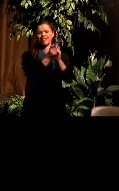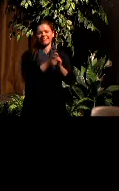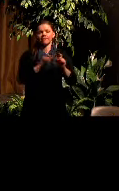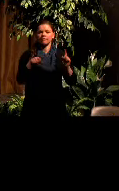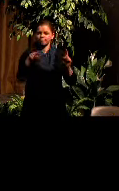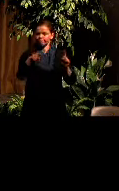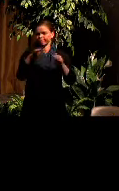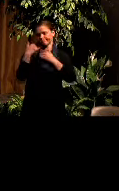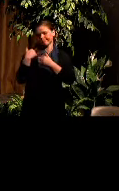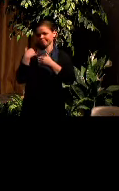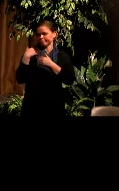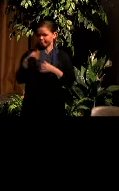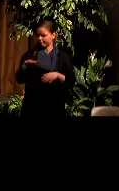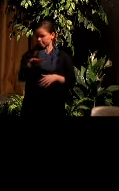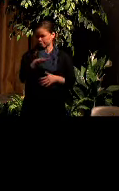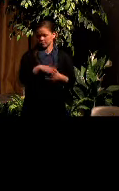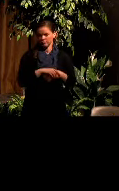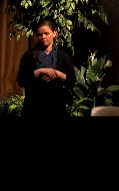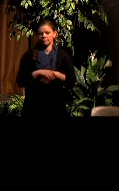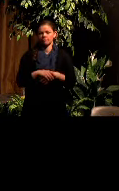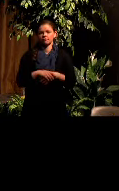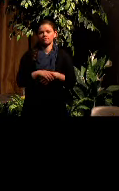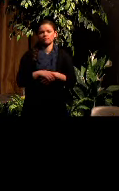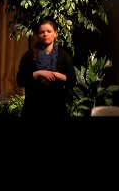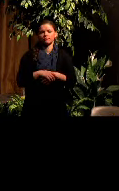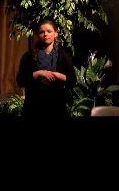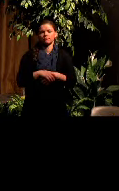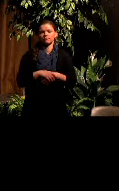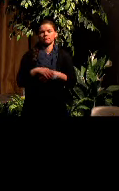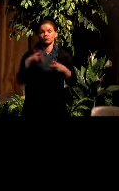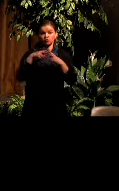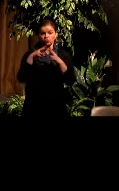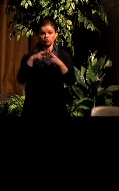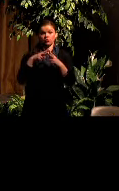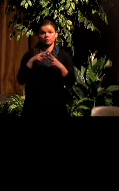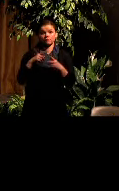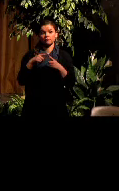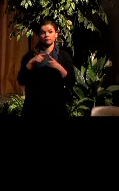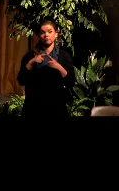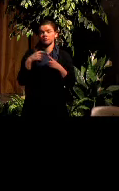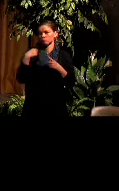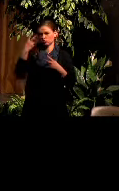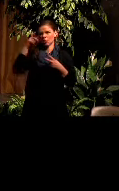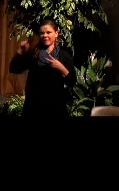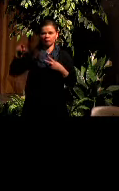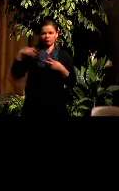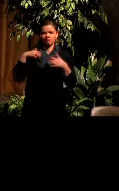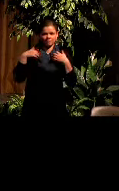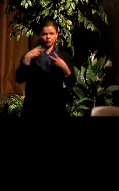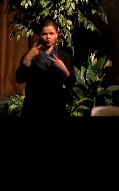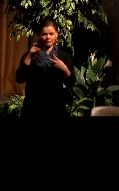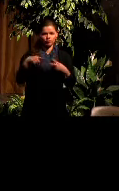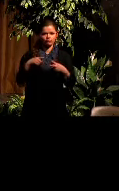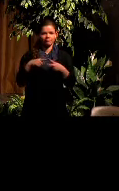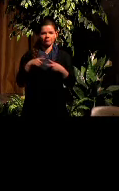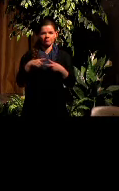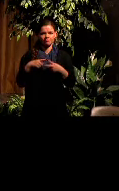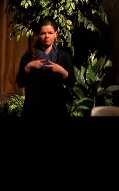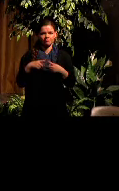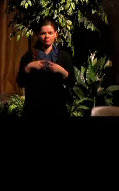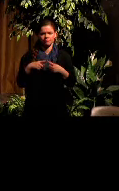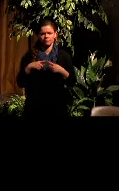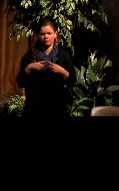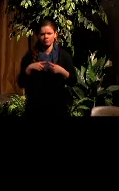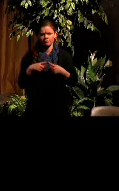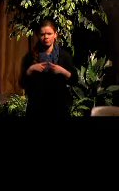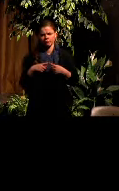One, could you talk about the importance of bird building collisions relative to other threats? And the second is,